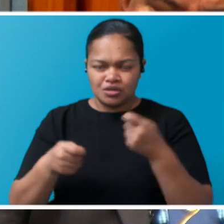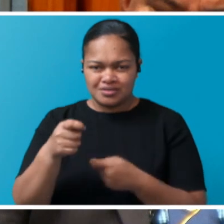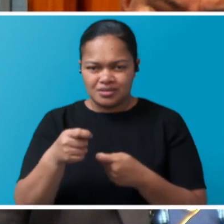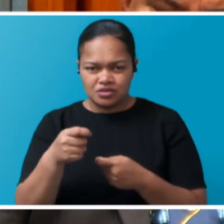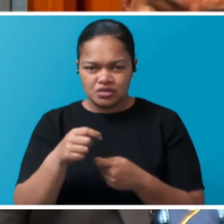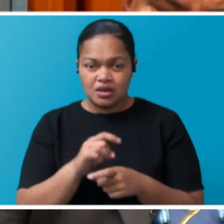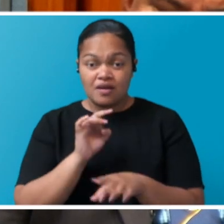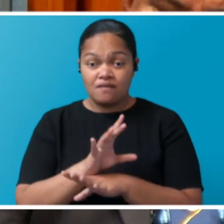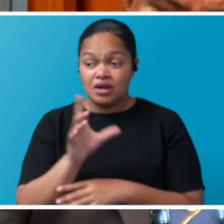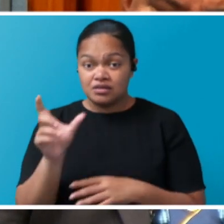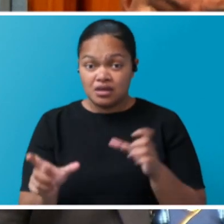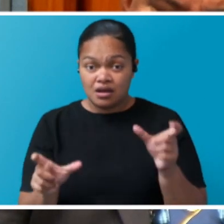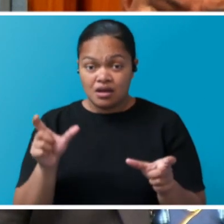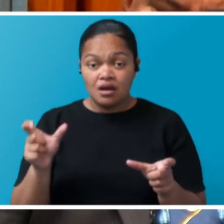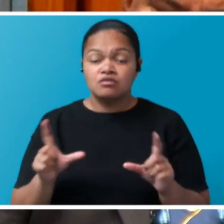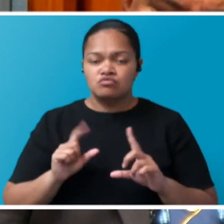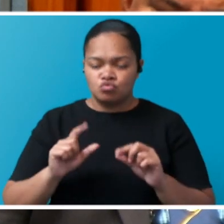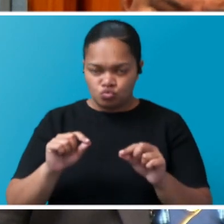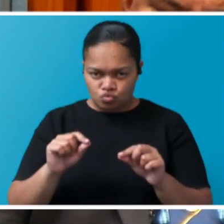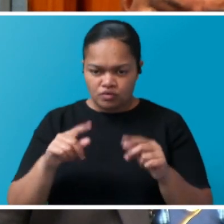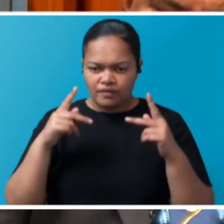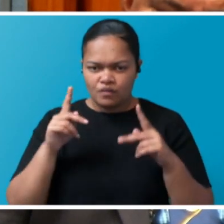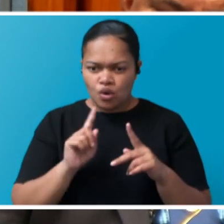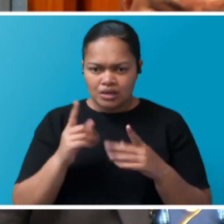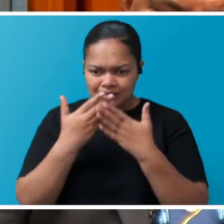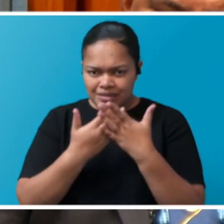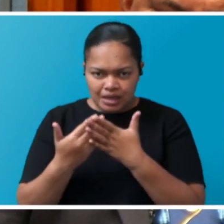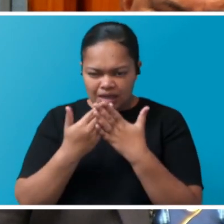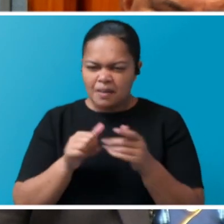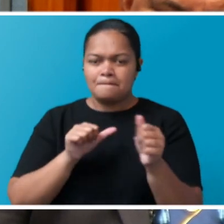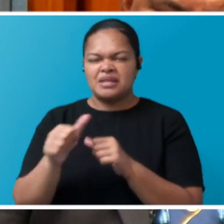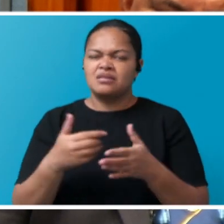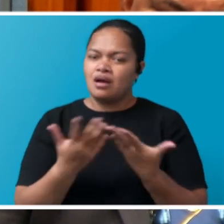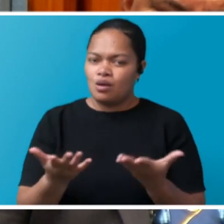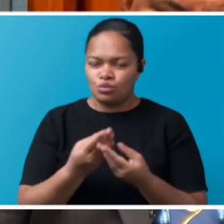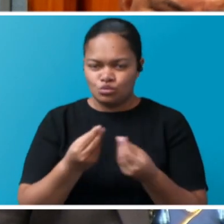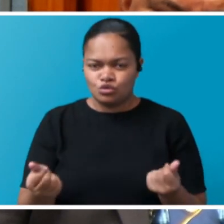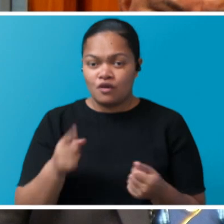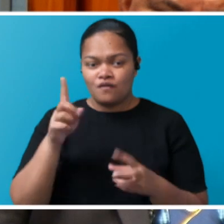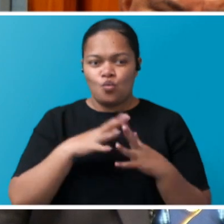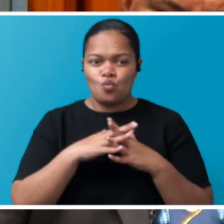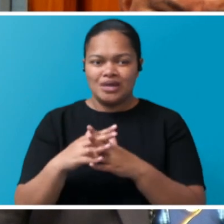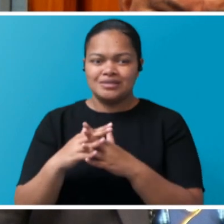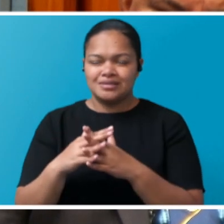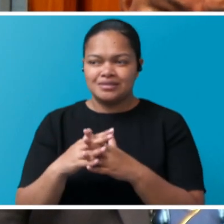who is currently conducting a feasibility study to determine the best solutions for the Western Division.